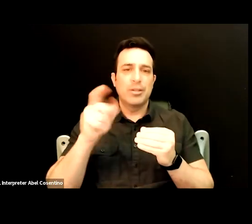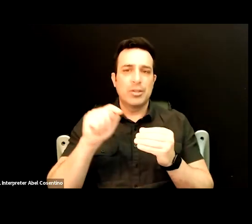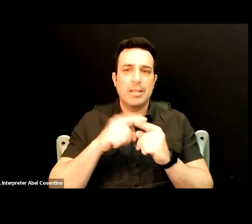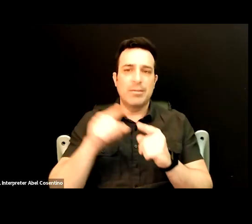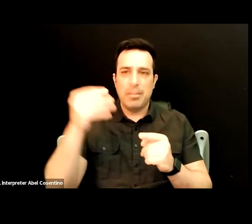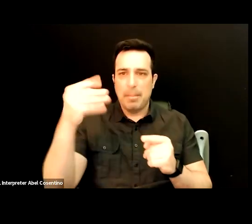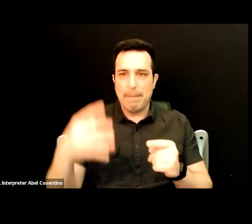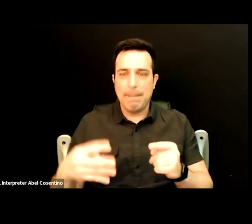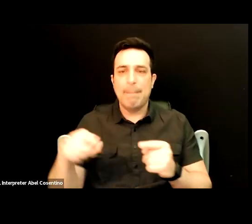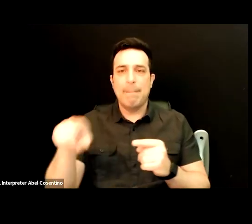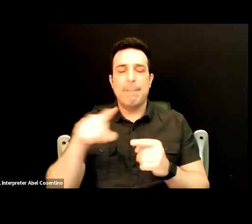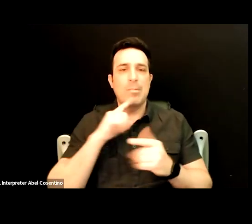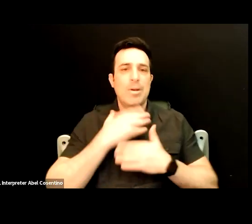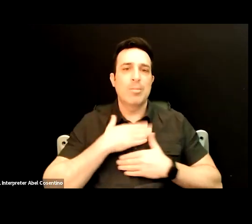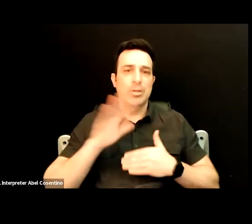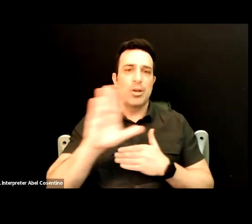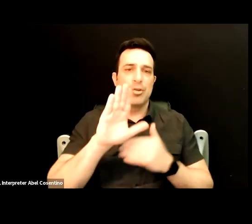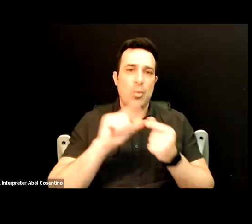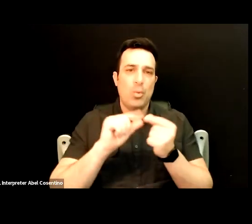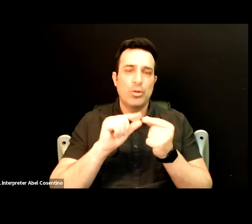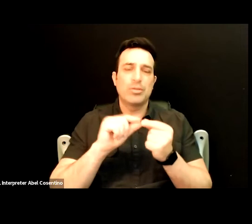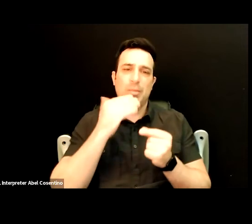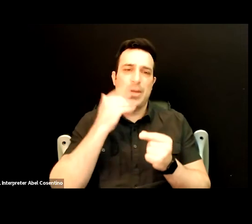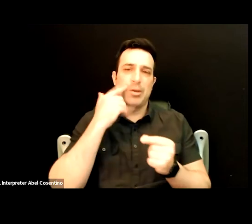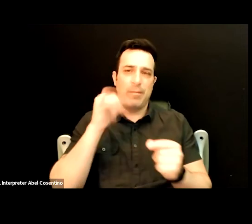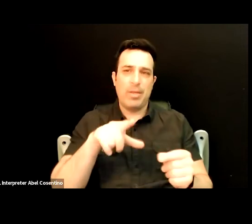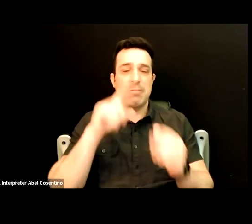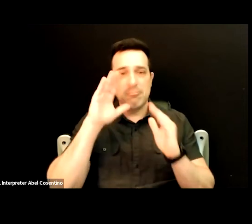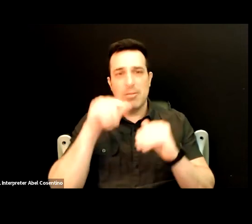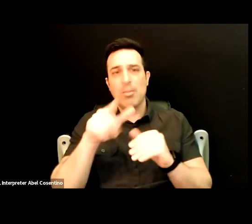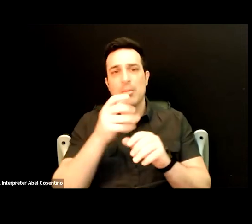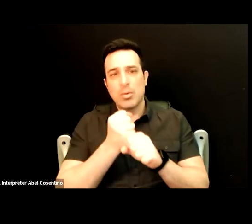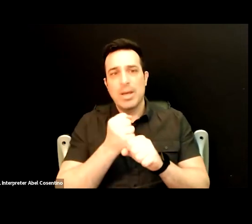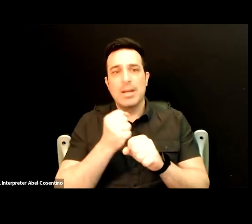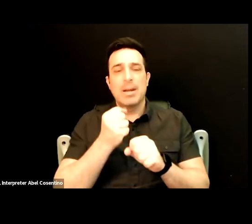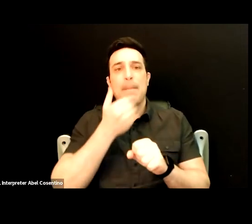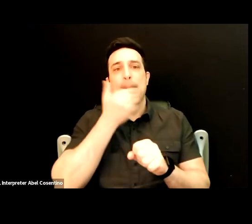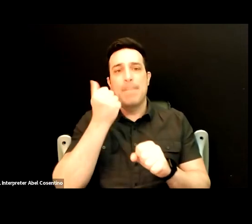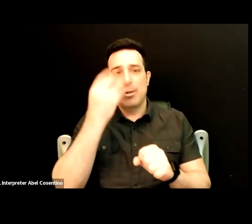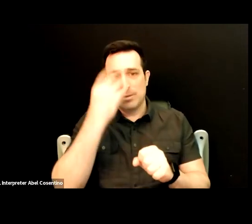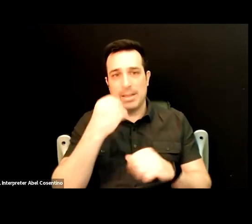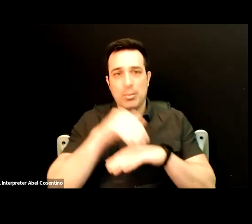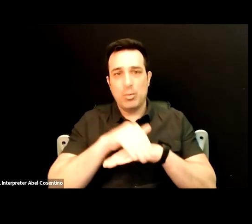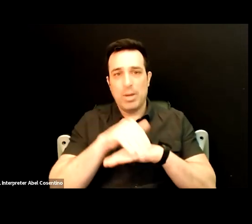reaching out to say how much they appreciated your words. So thank you for that. And I hope you get some better sleep tonight.